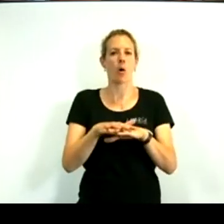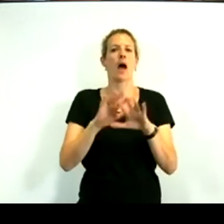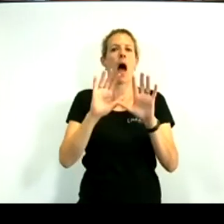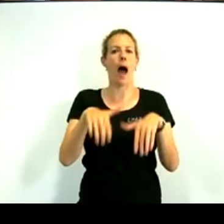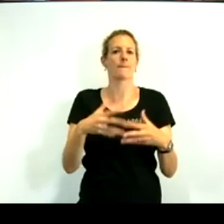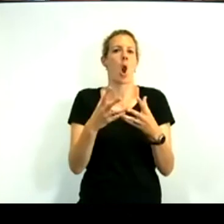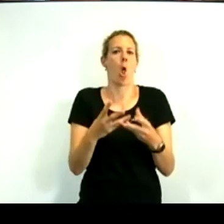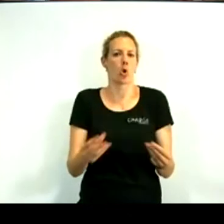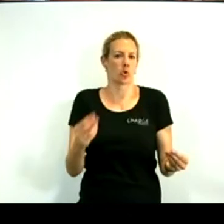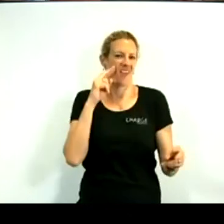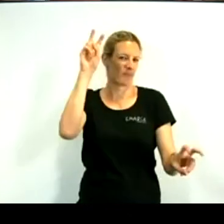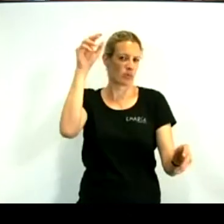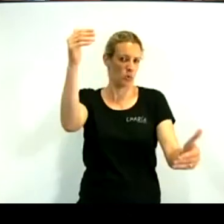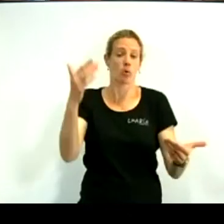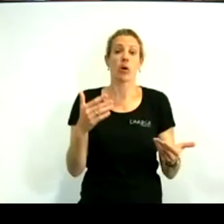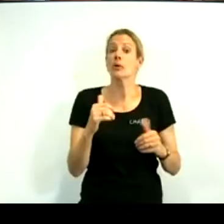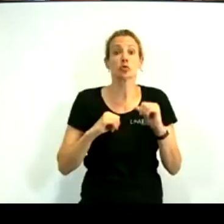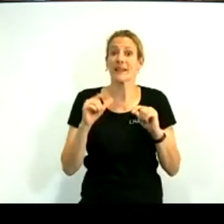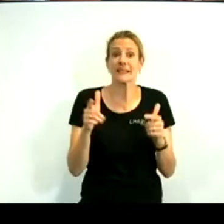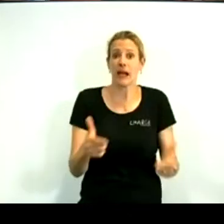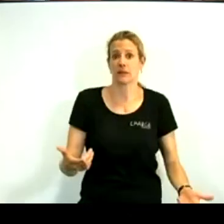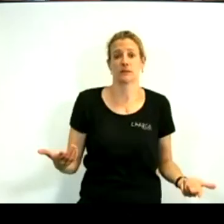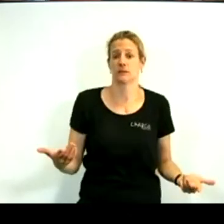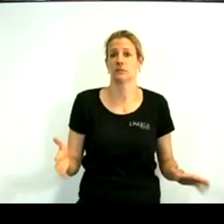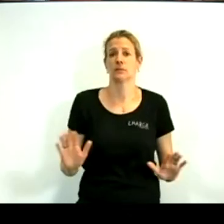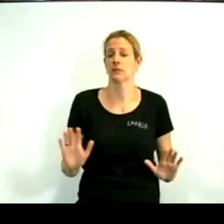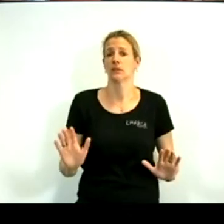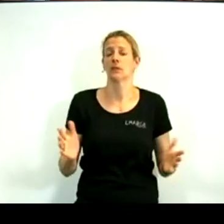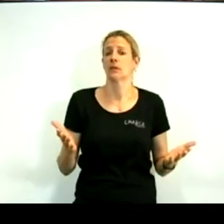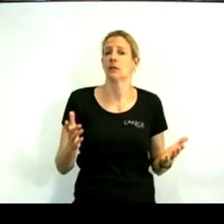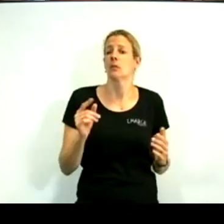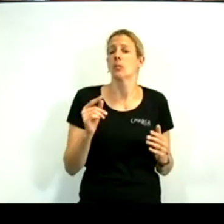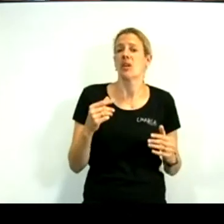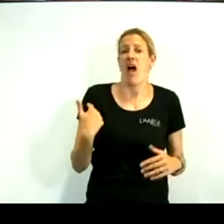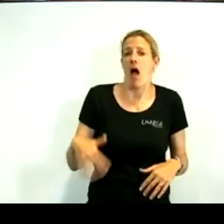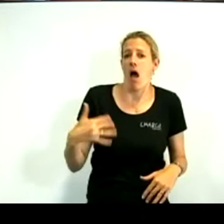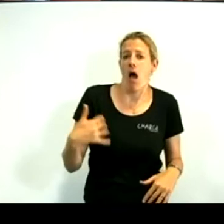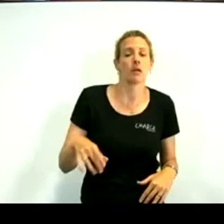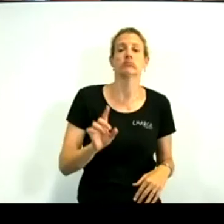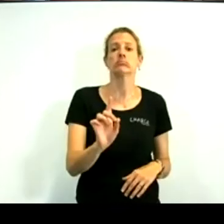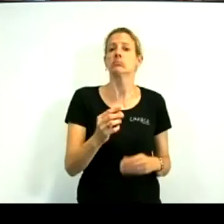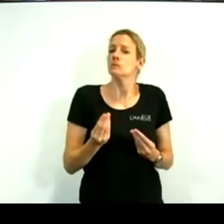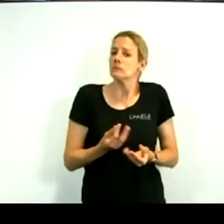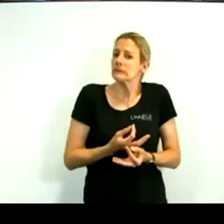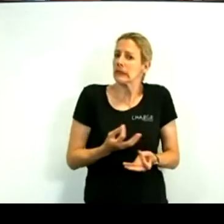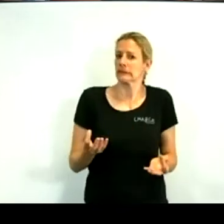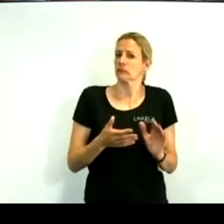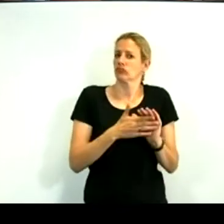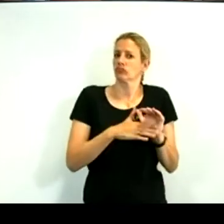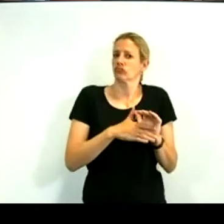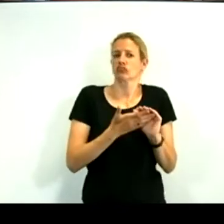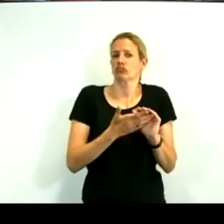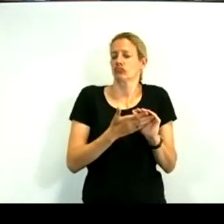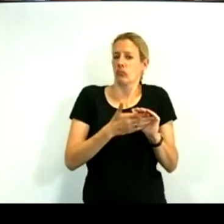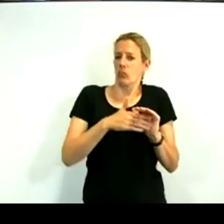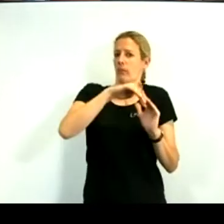at the back of the eye and the retina, so you don't feel it happening. And I know many children who've gone for